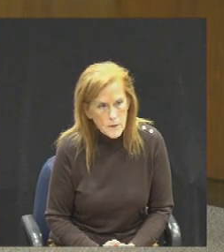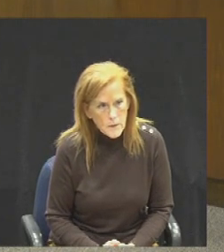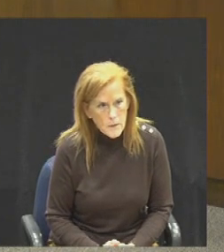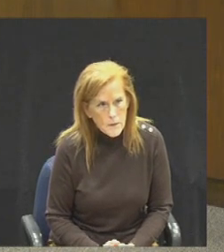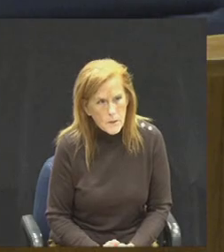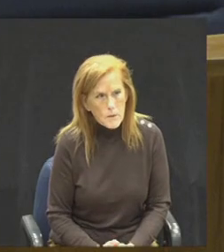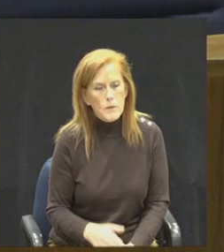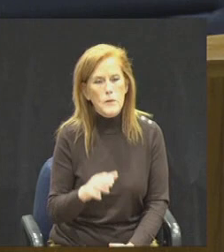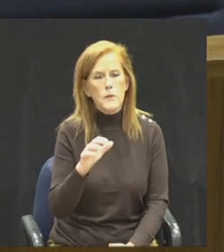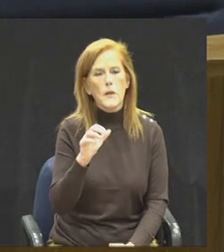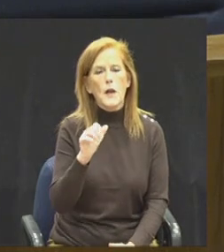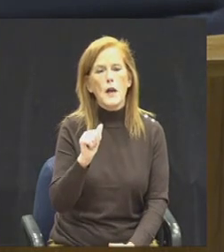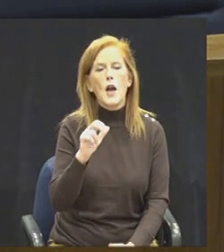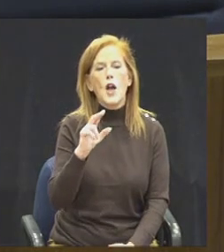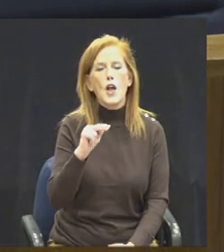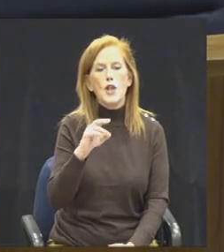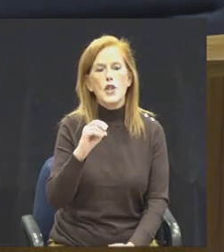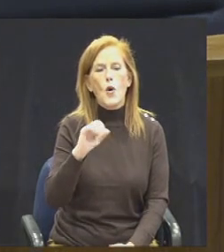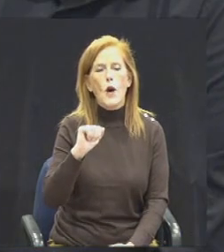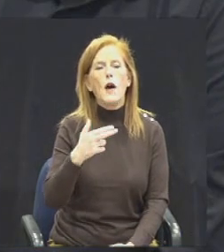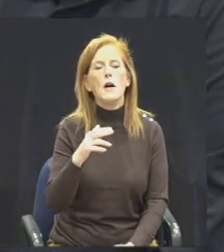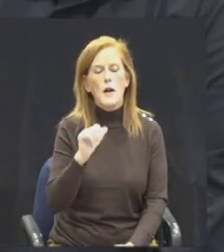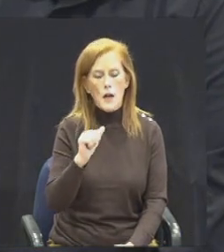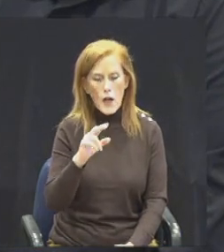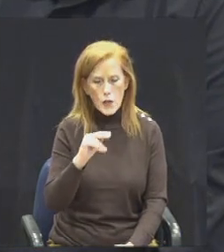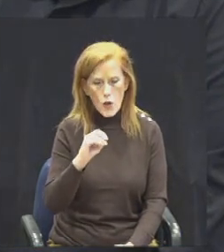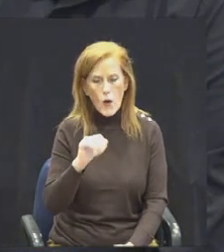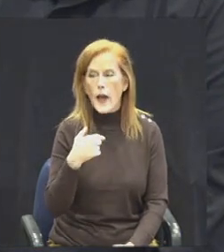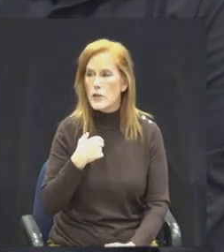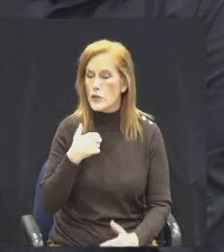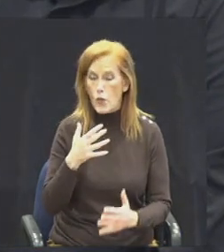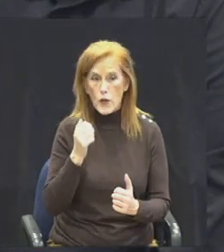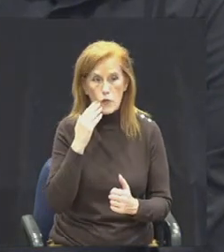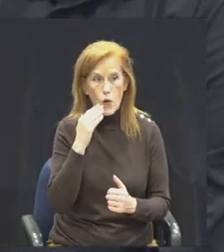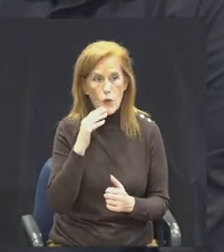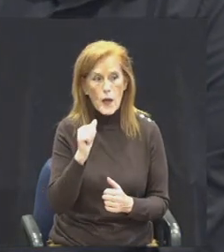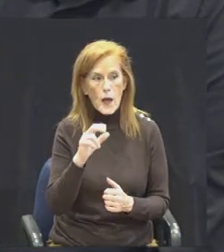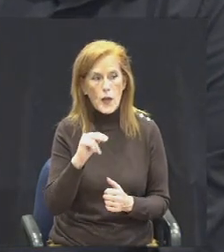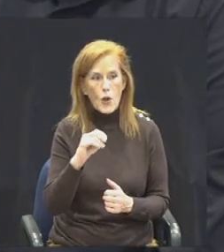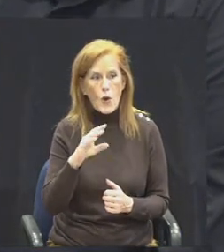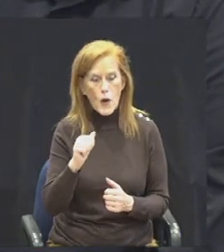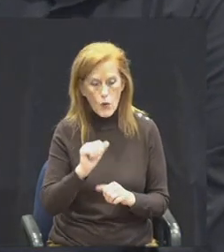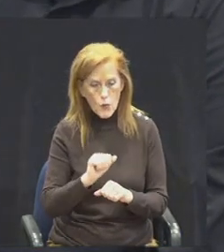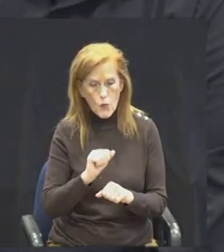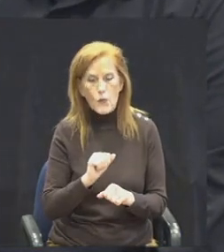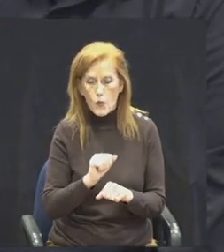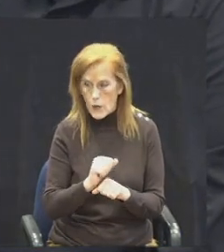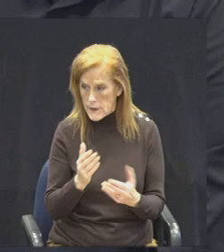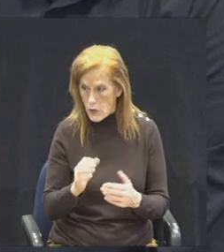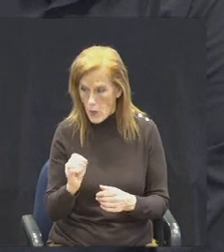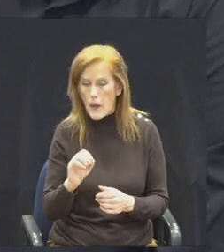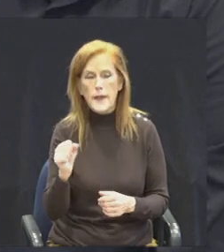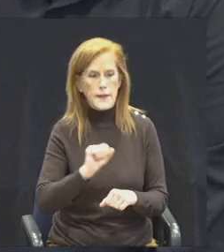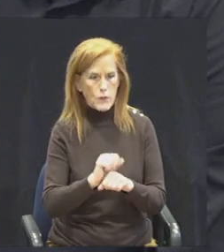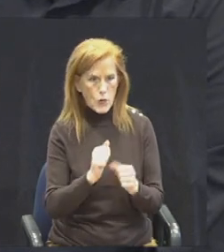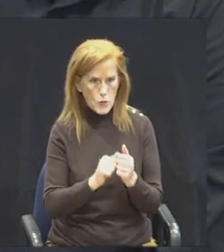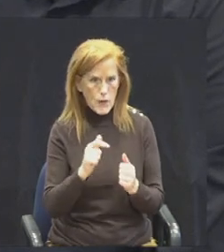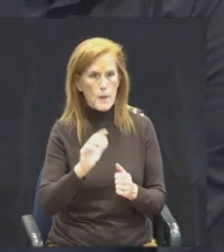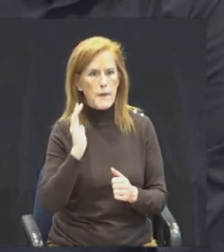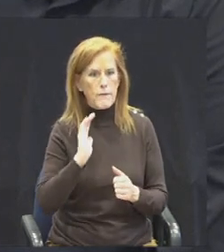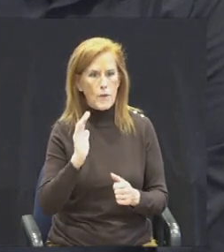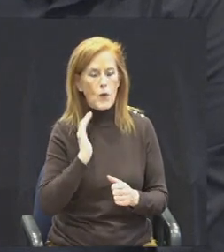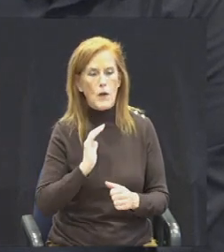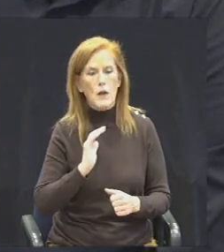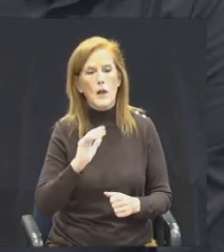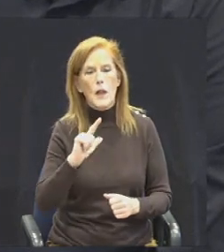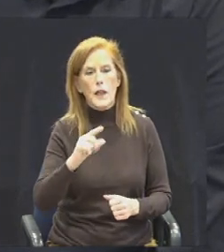Who? Anoa. I was just going to ask if Anoa works mm-hmm. in Omaha, because I've worked with them a lot in the past. Okay. So, yeah. They are. The